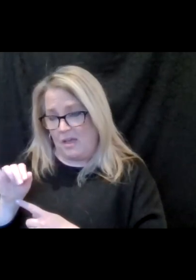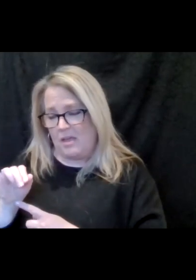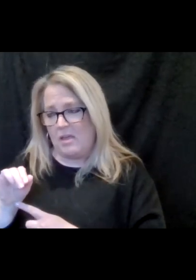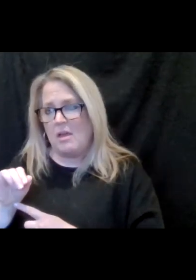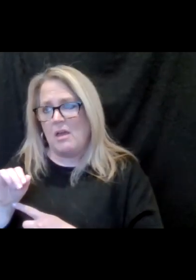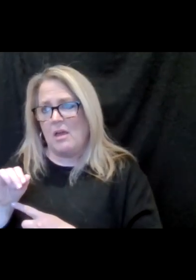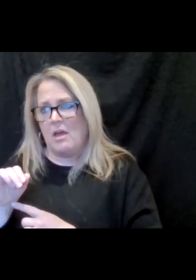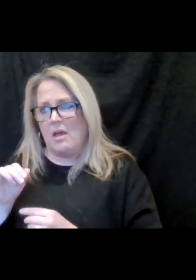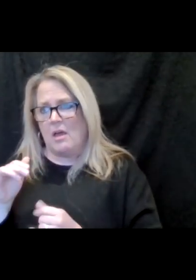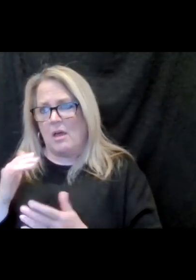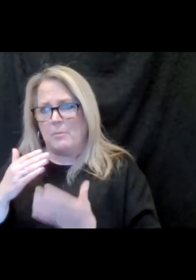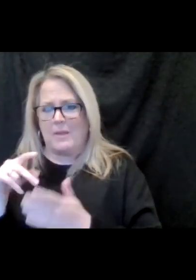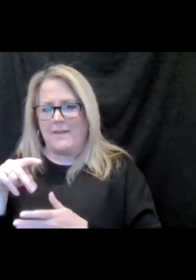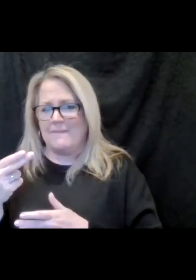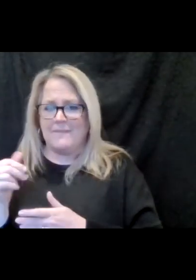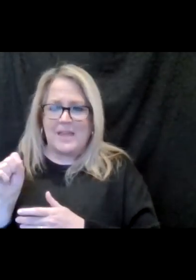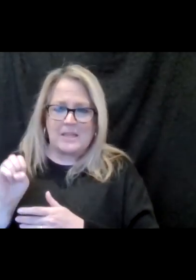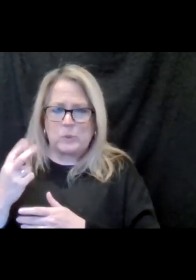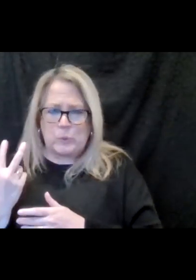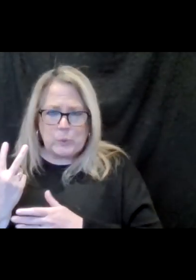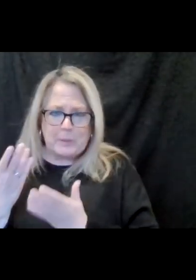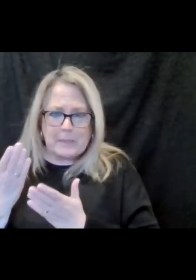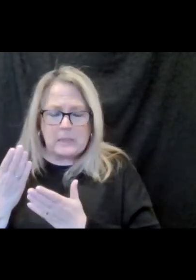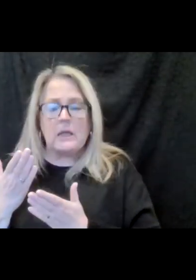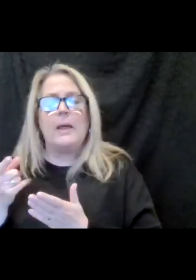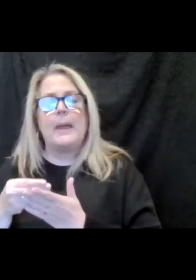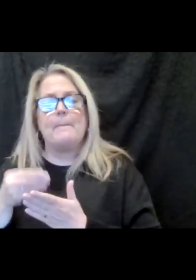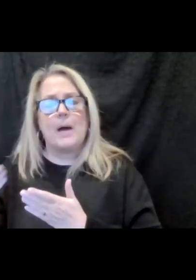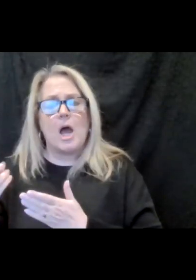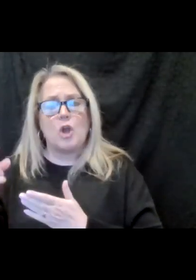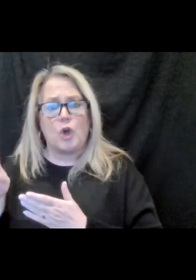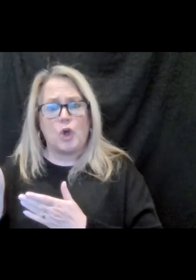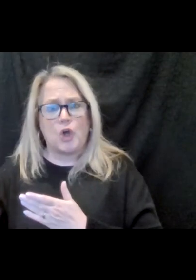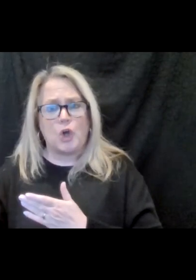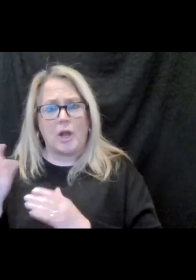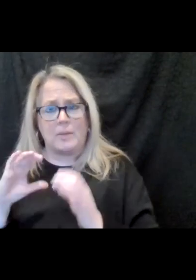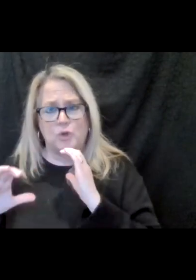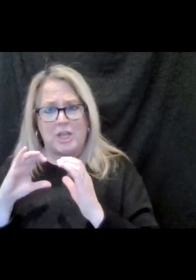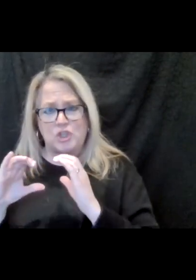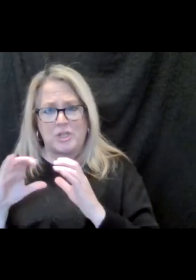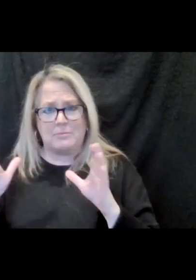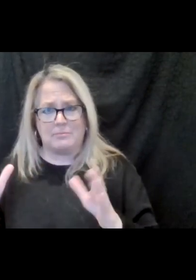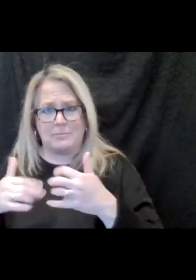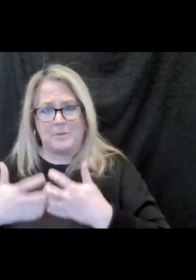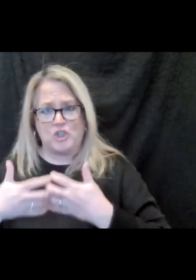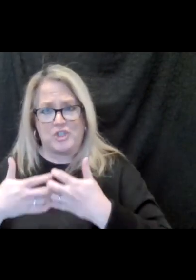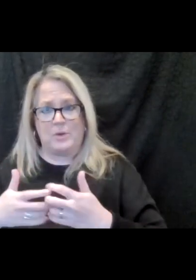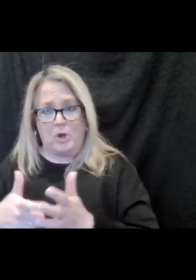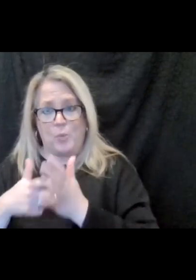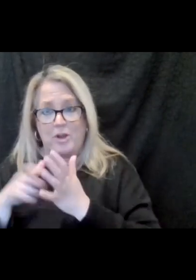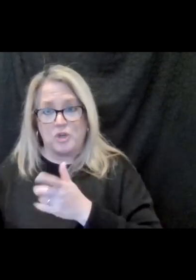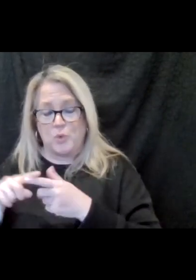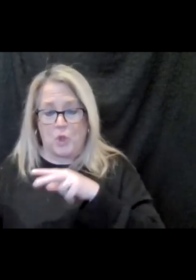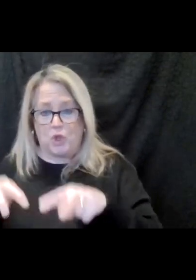I'm mid phase two. And they bought her a communication device that requires her to look at the